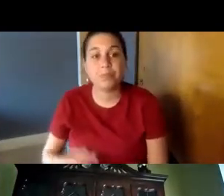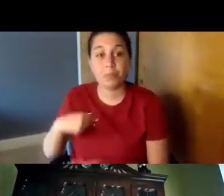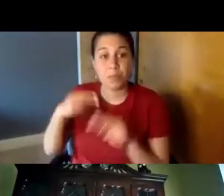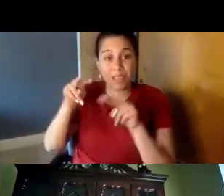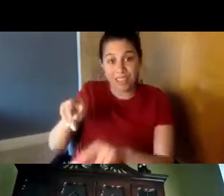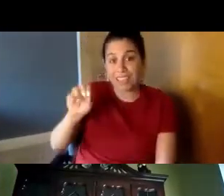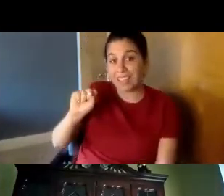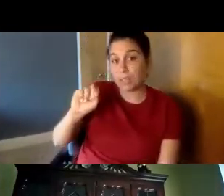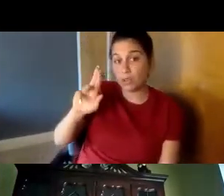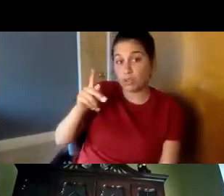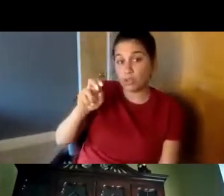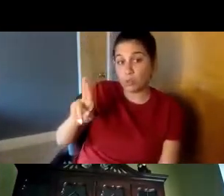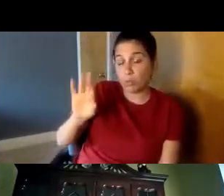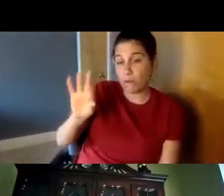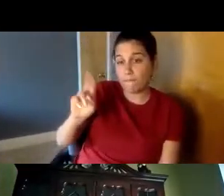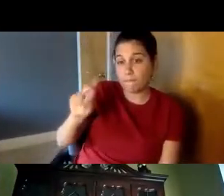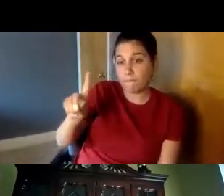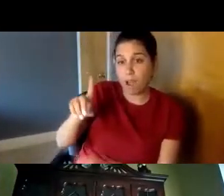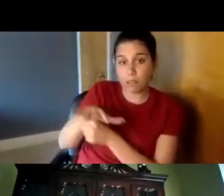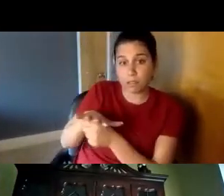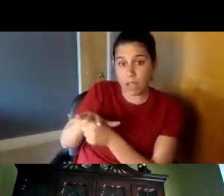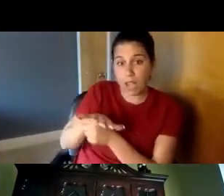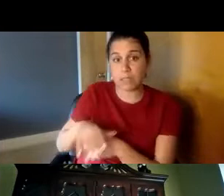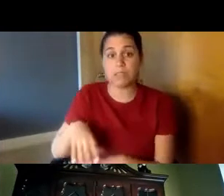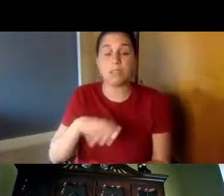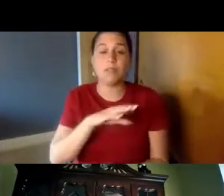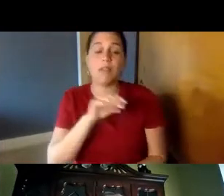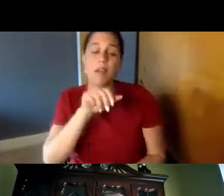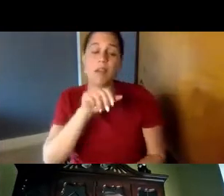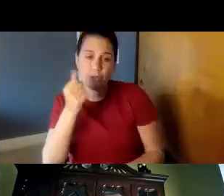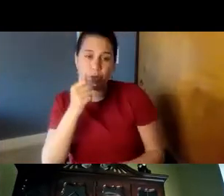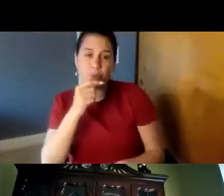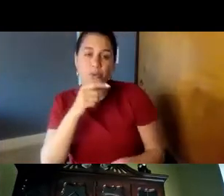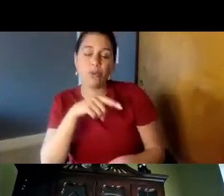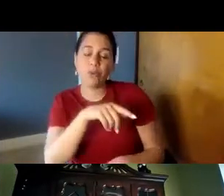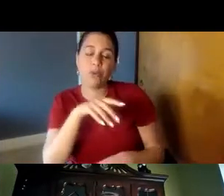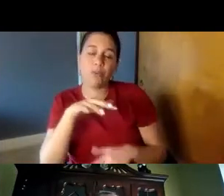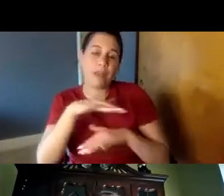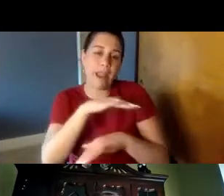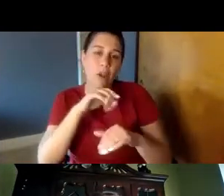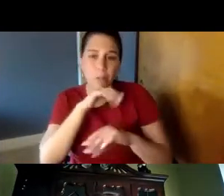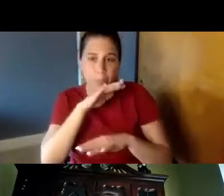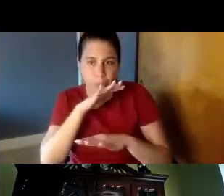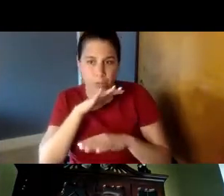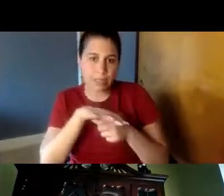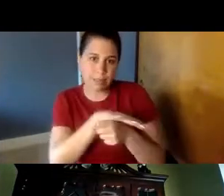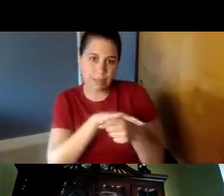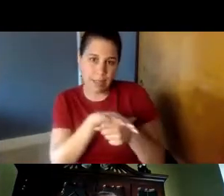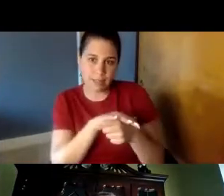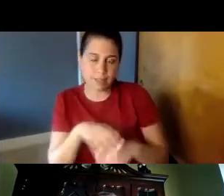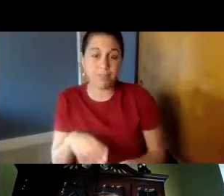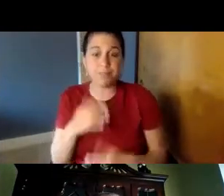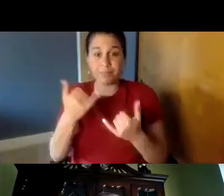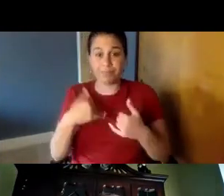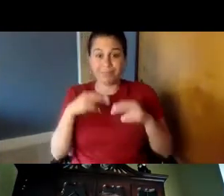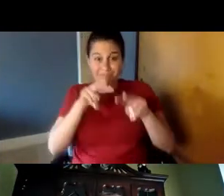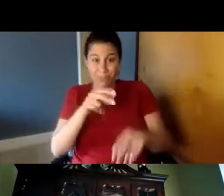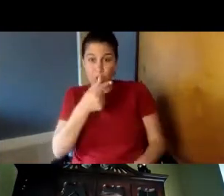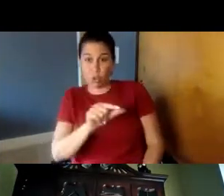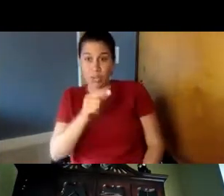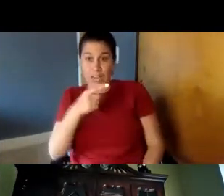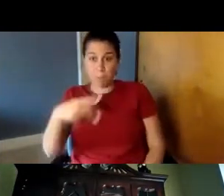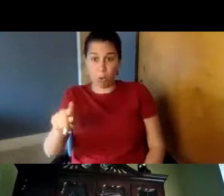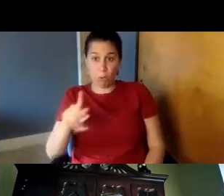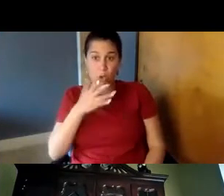and toxic release inventory sites across the catchment area. And both of these measures in the map on the left, in the green and purple,